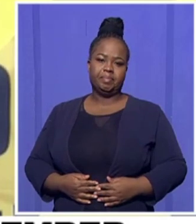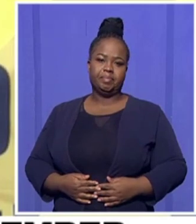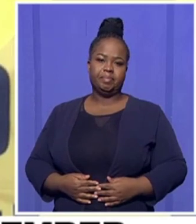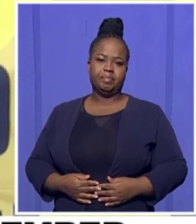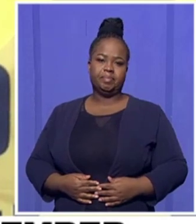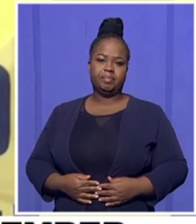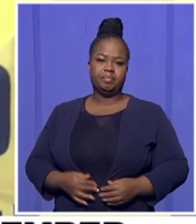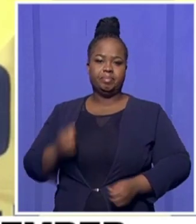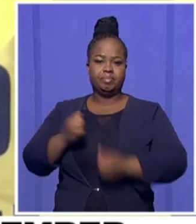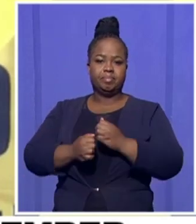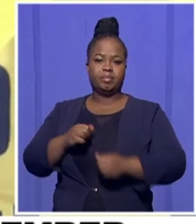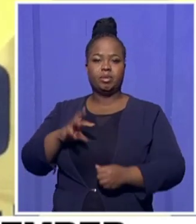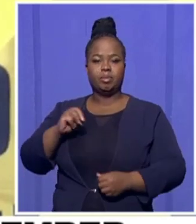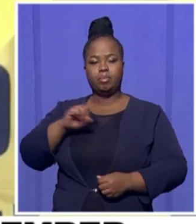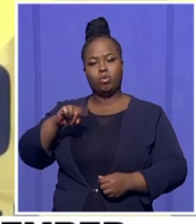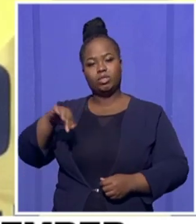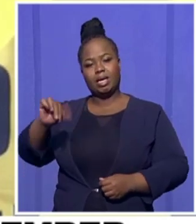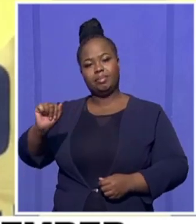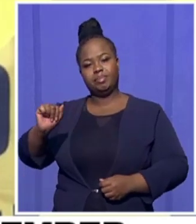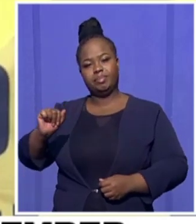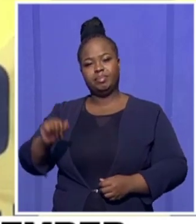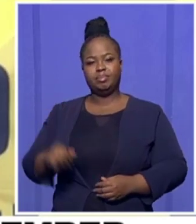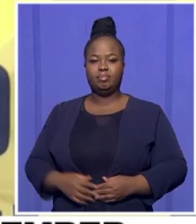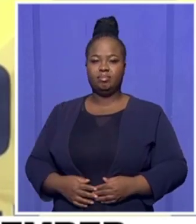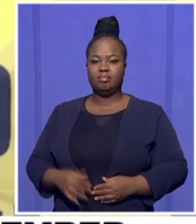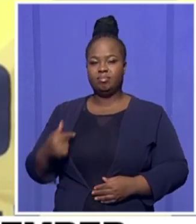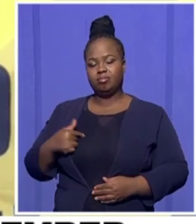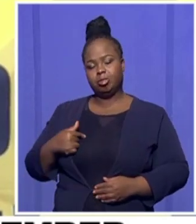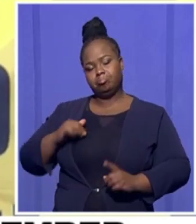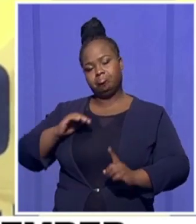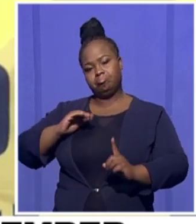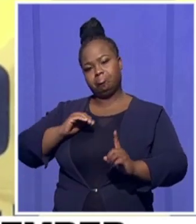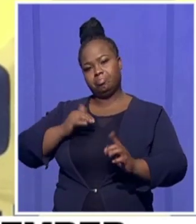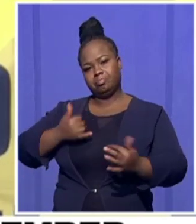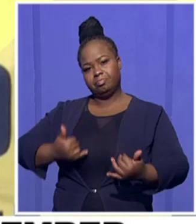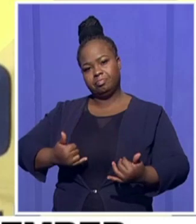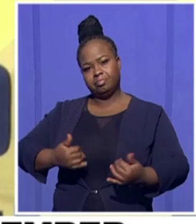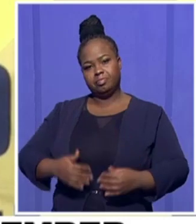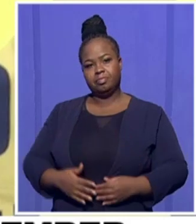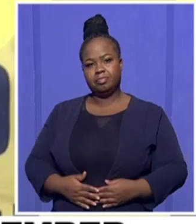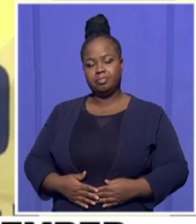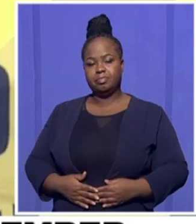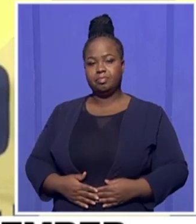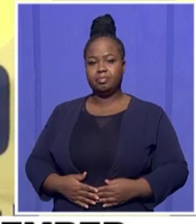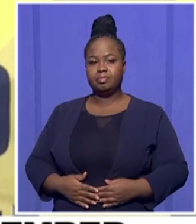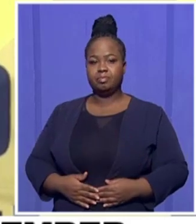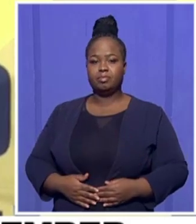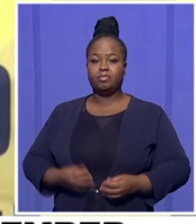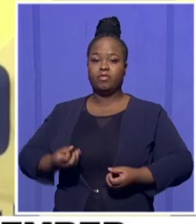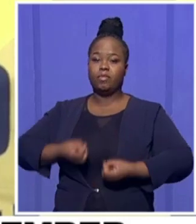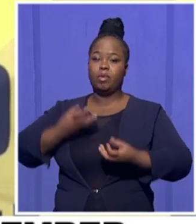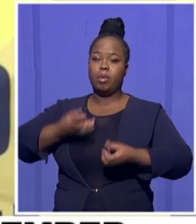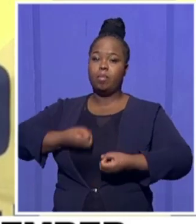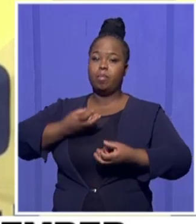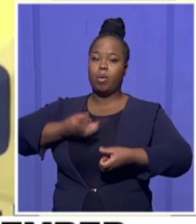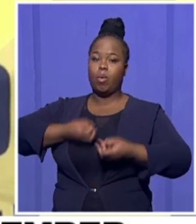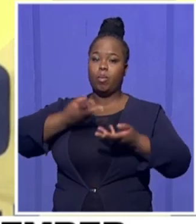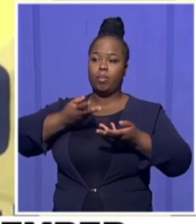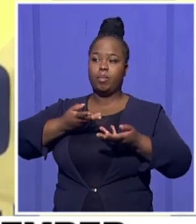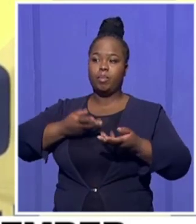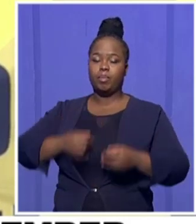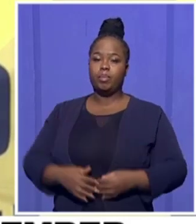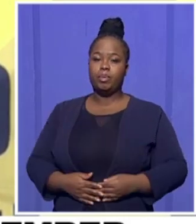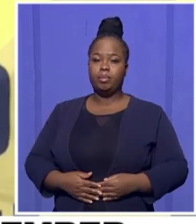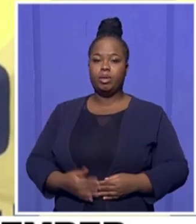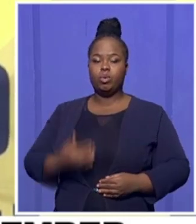My brother Mphoza, as I bid you farewell, let me quote from a poem by Walt